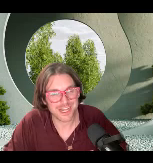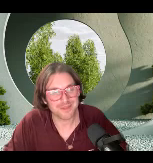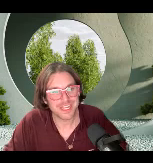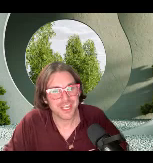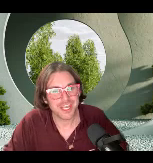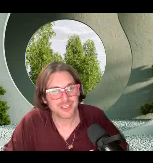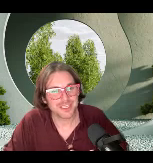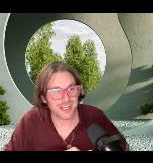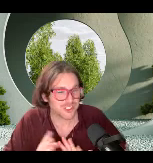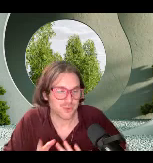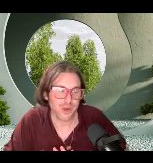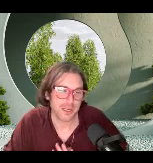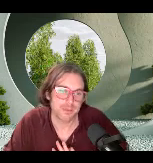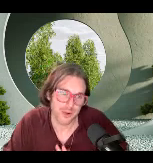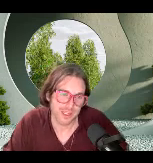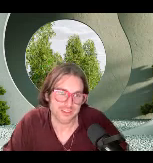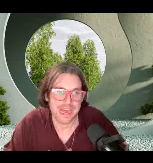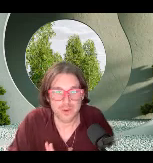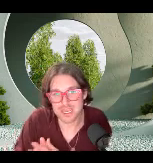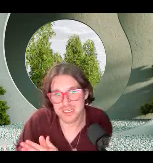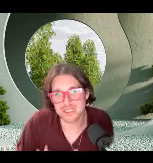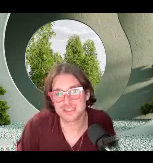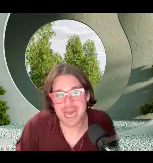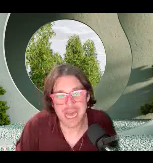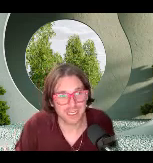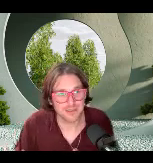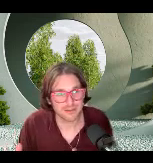on UDL, but UDL is just one component